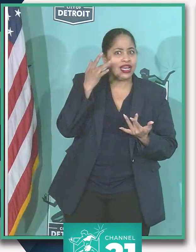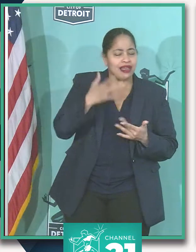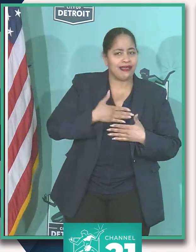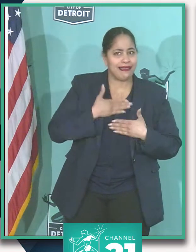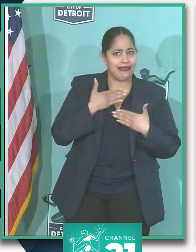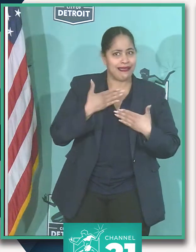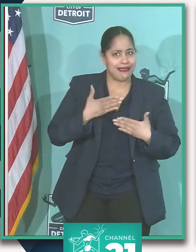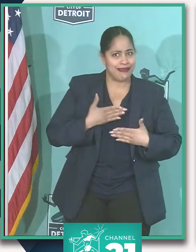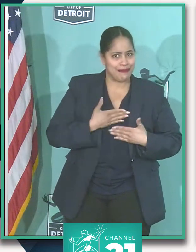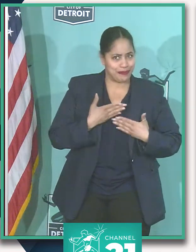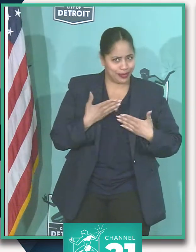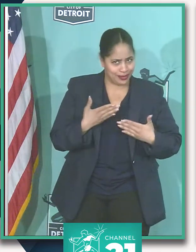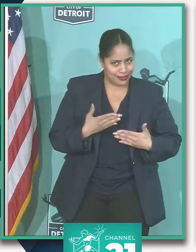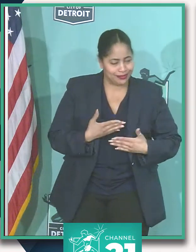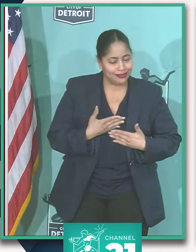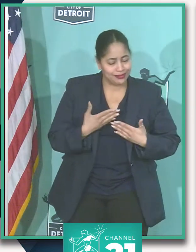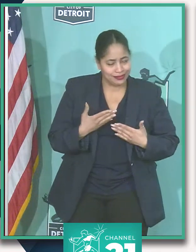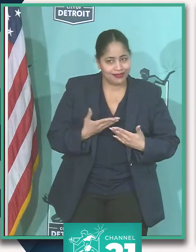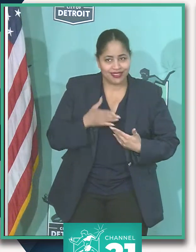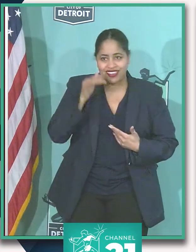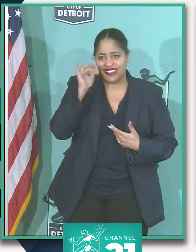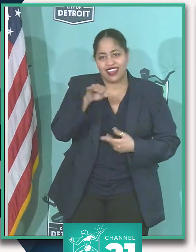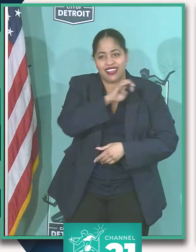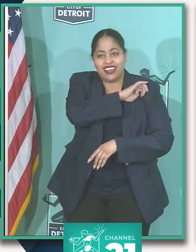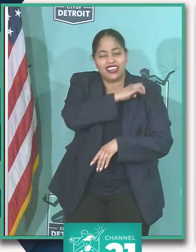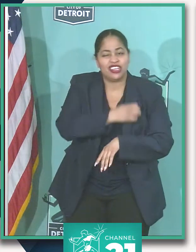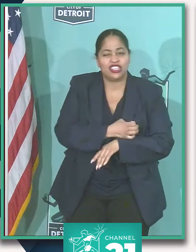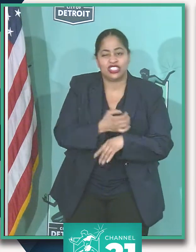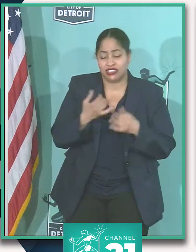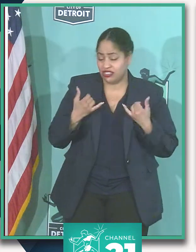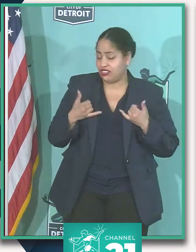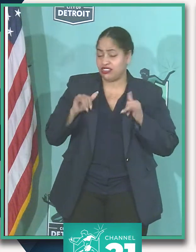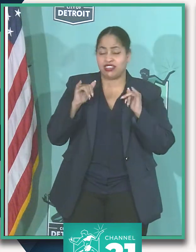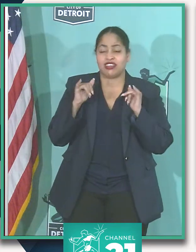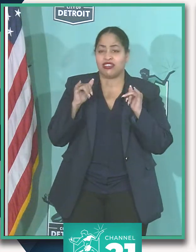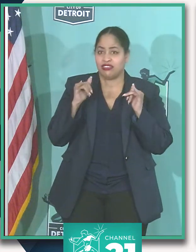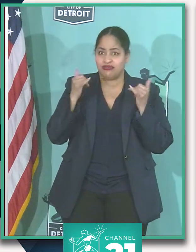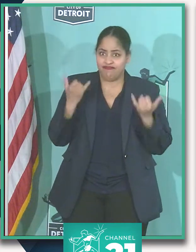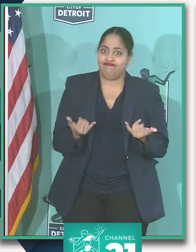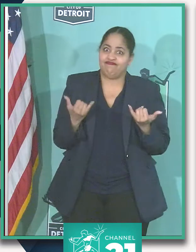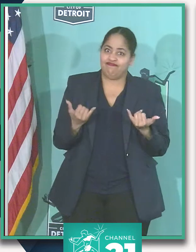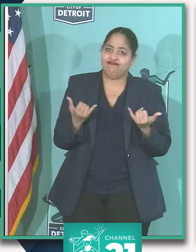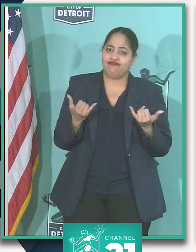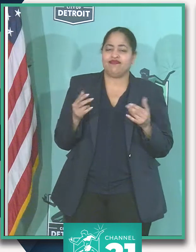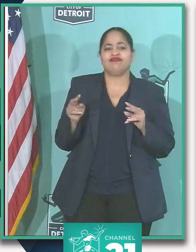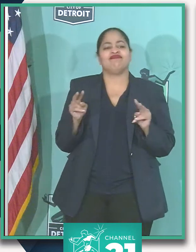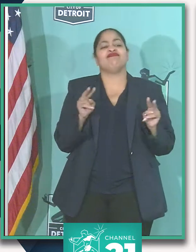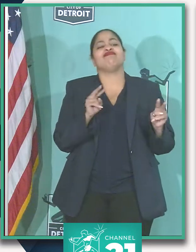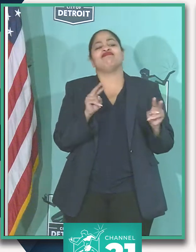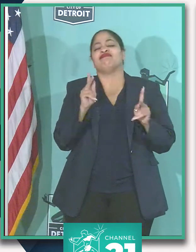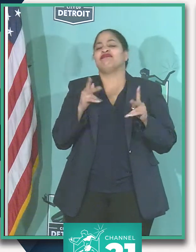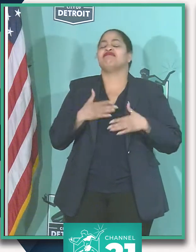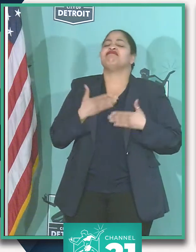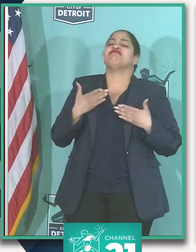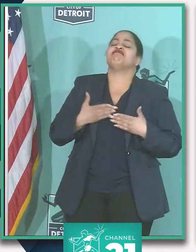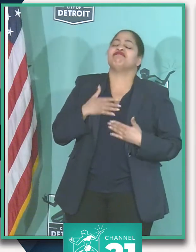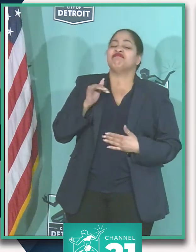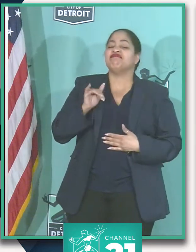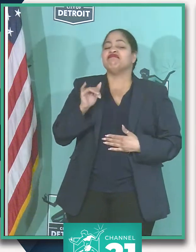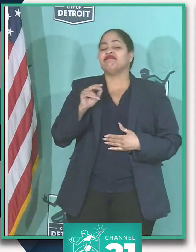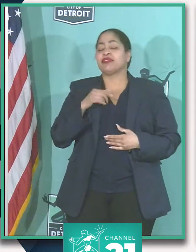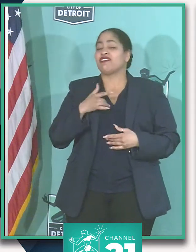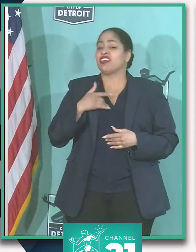happy. And that is the energy that still exists today. It's been an honor and a pleasure to